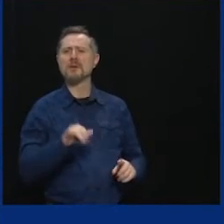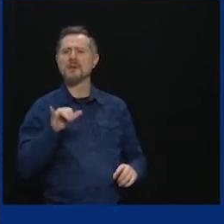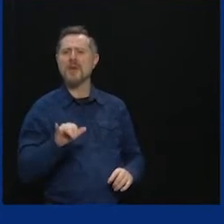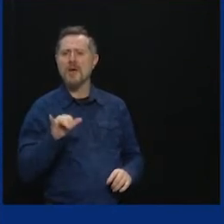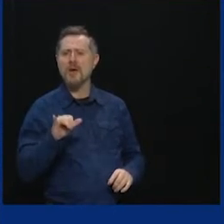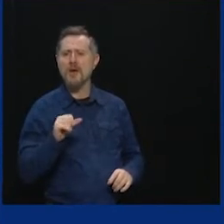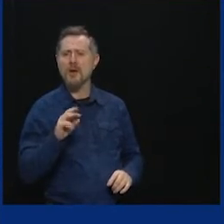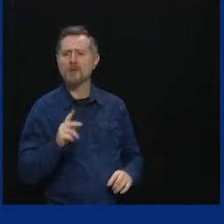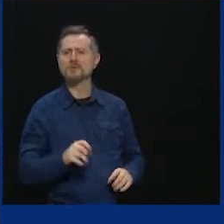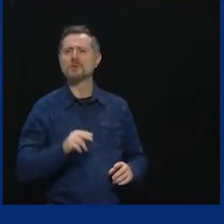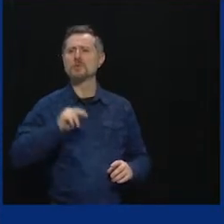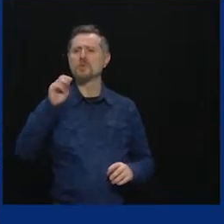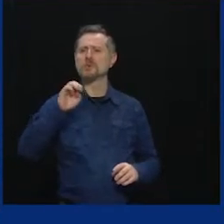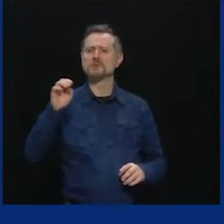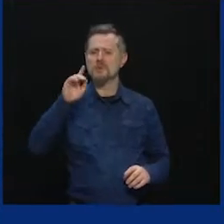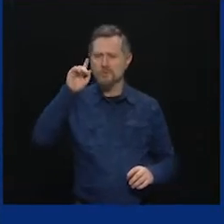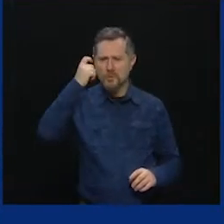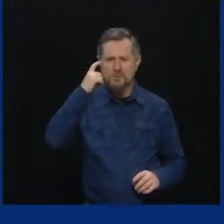Northeast Bronx.